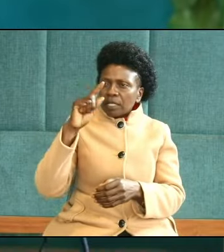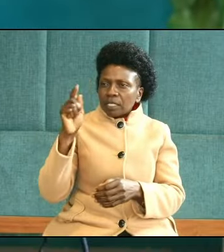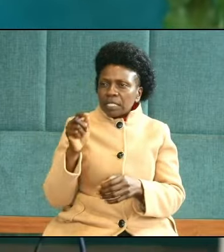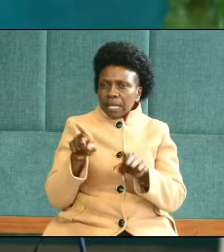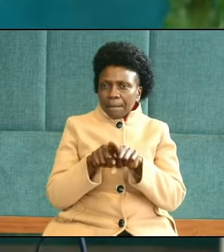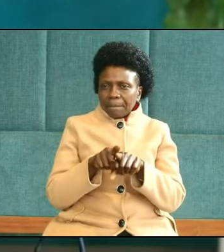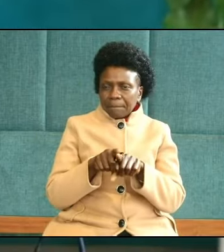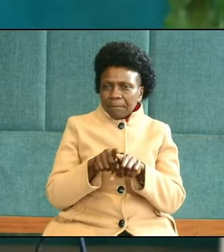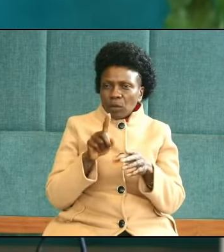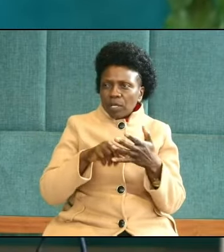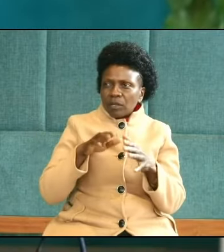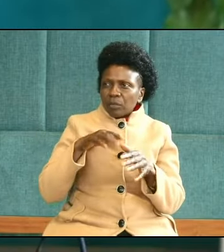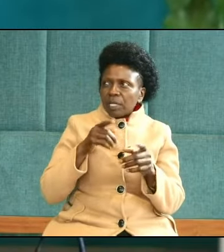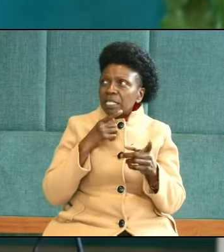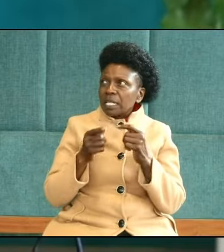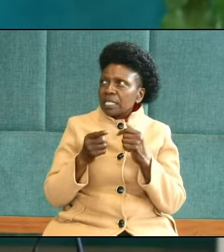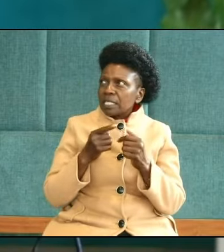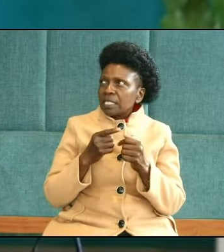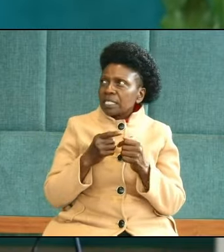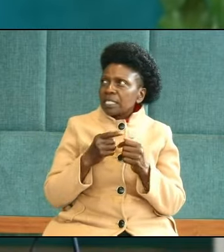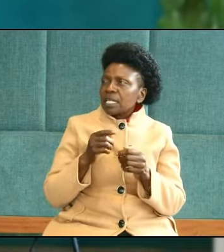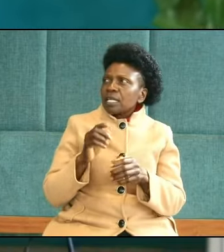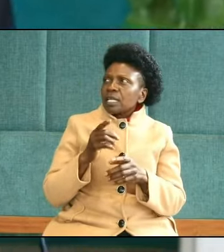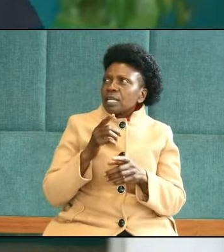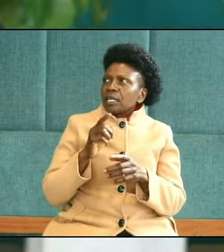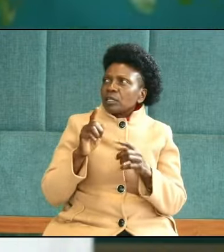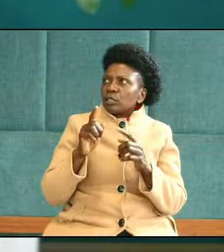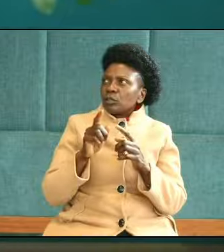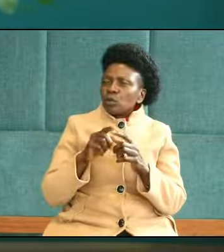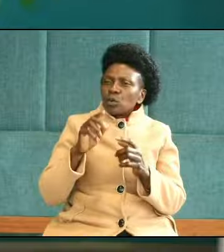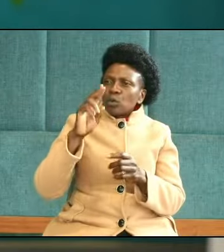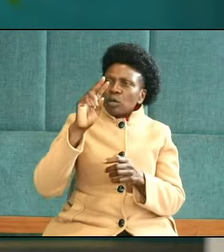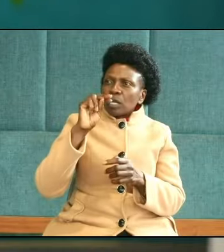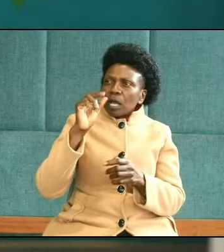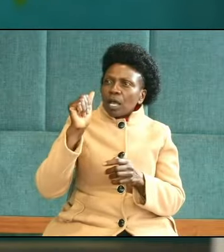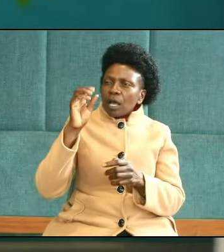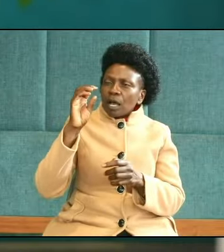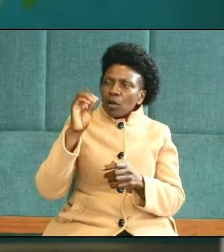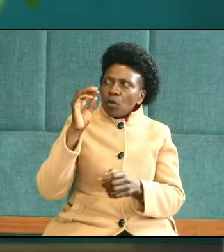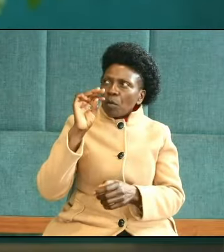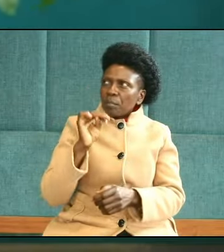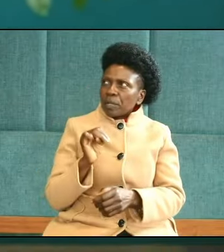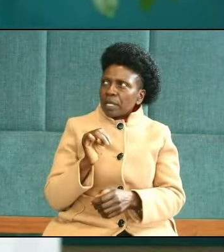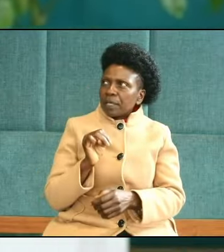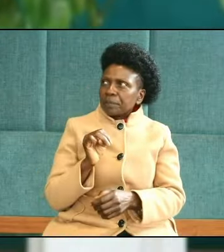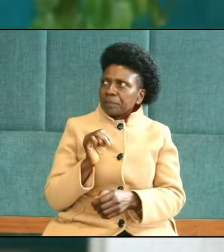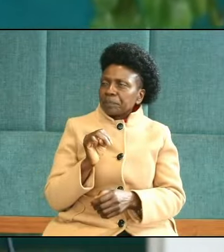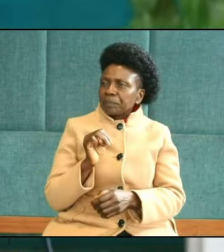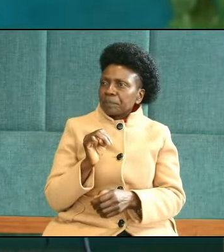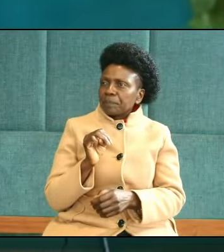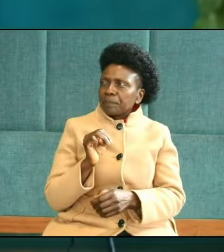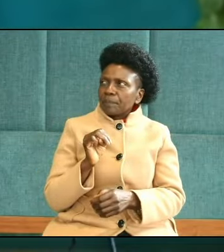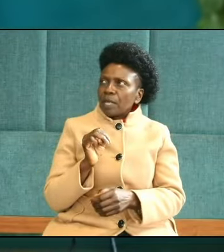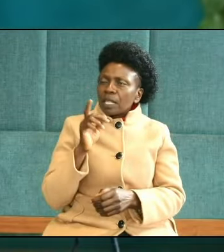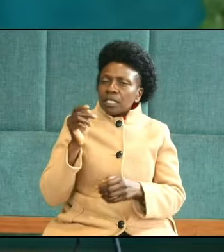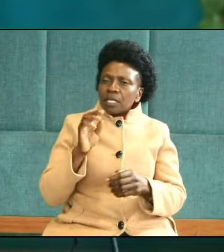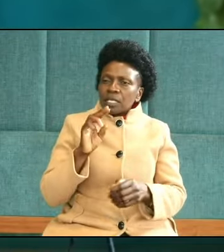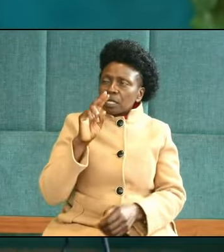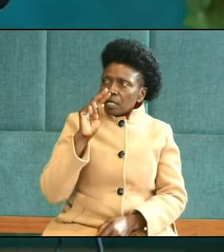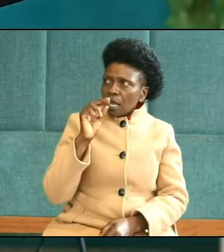said. Then the women said to Naomi, oh, wait a minute, this is the Naomi who complained about God,